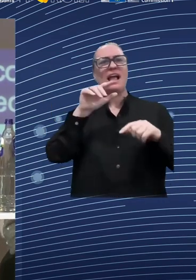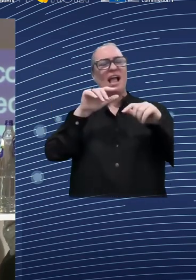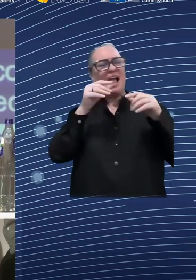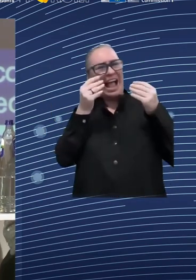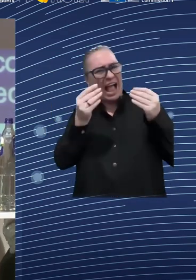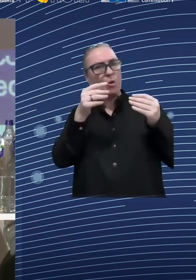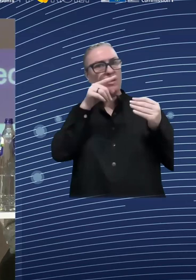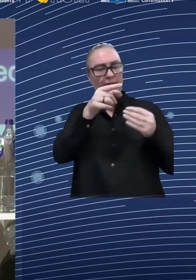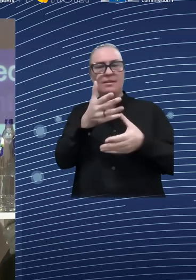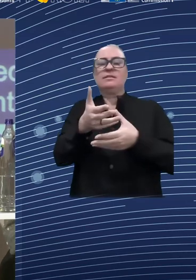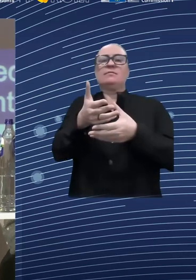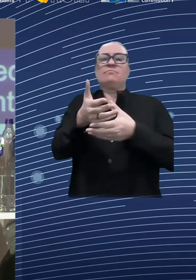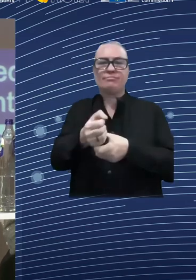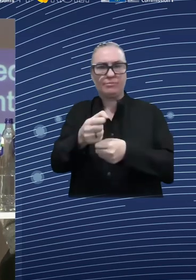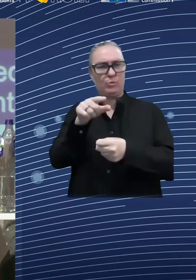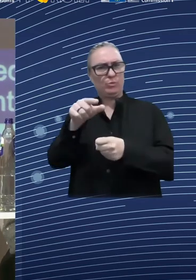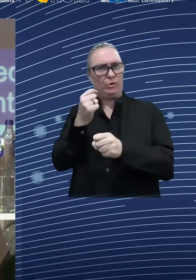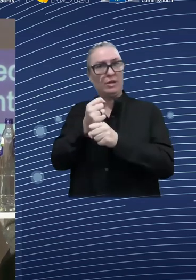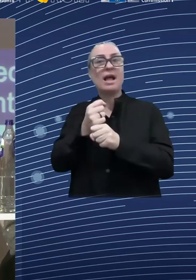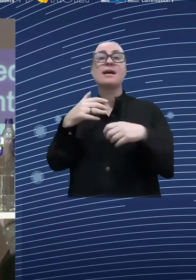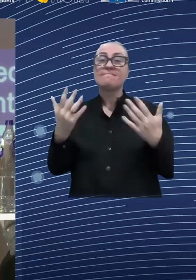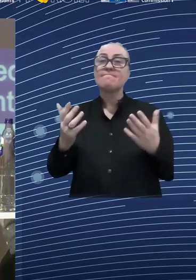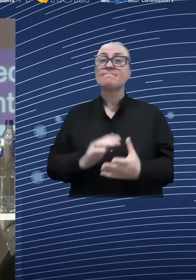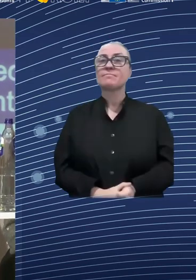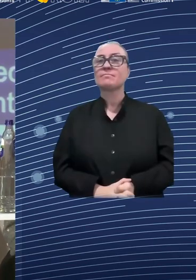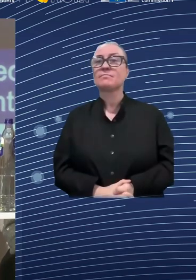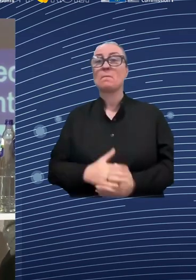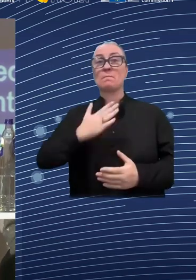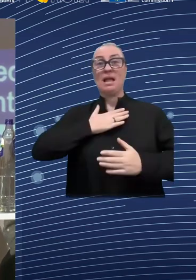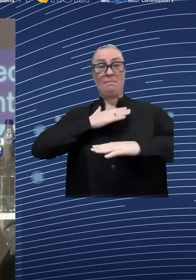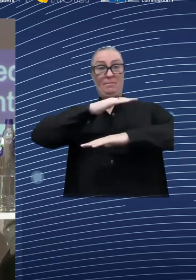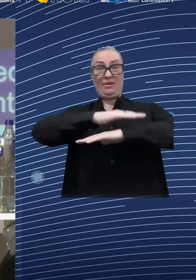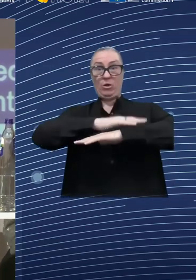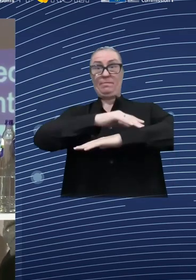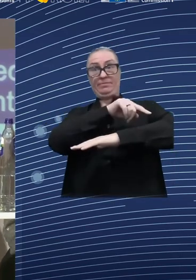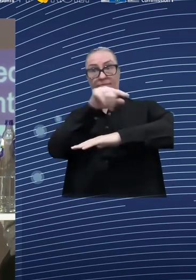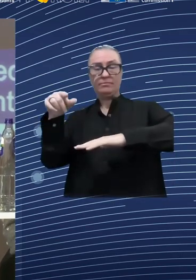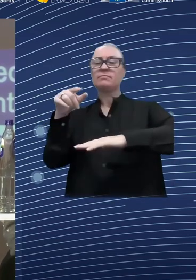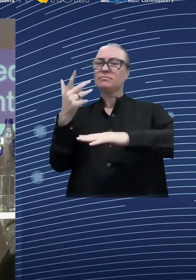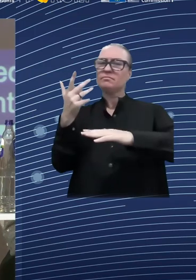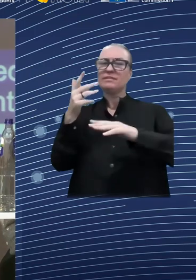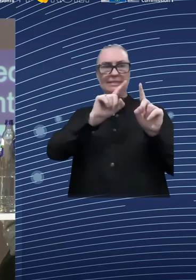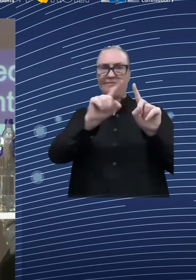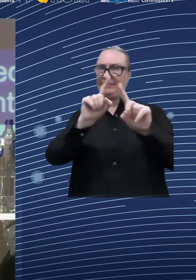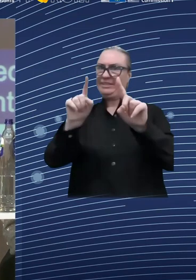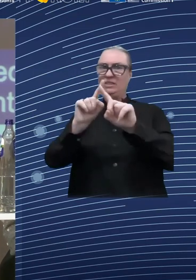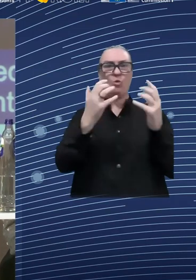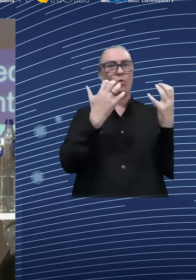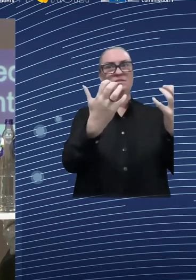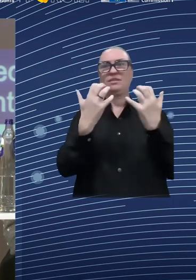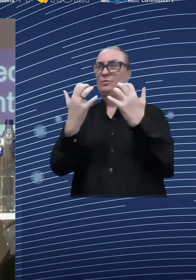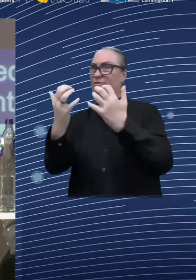seekers. So we use the platform. We manage to set some